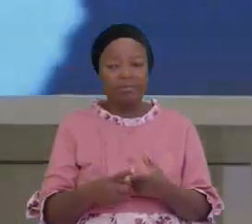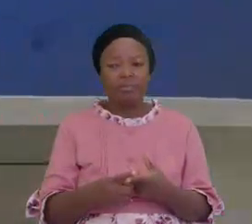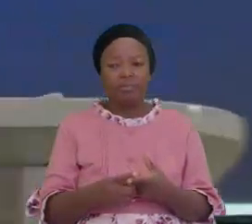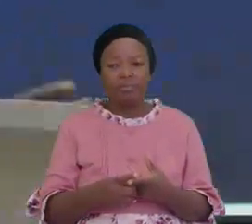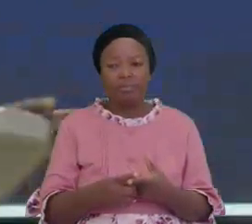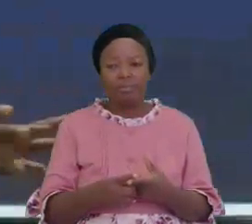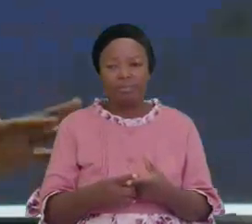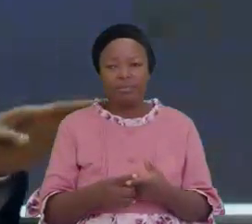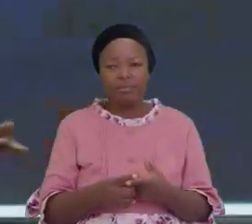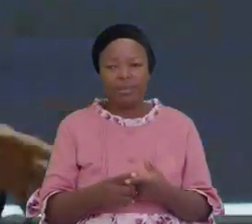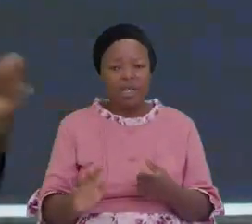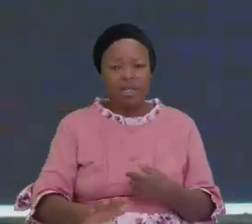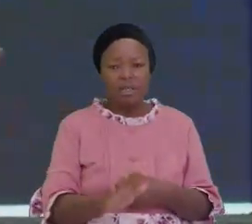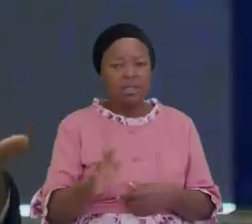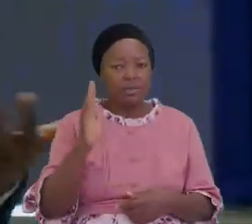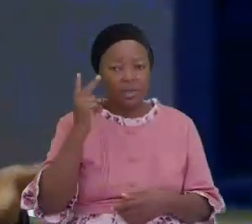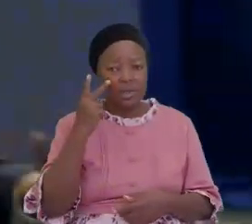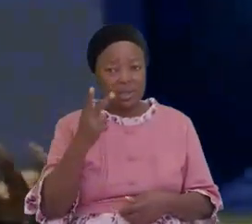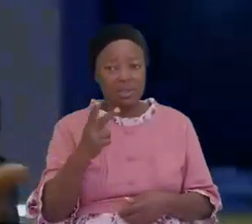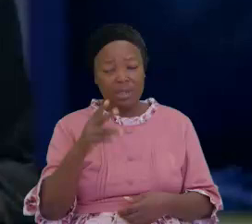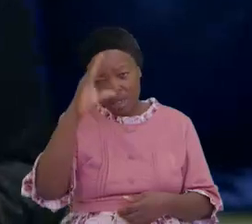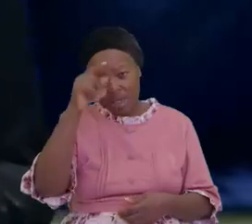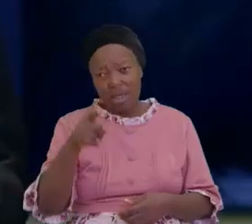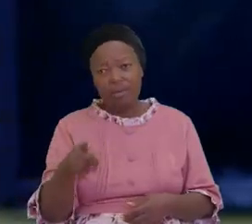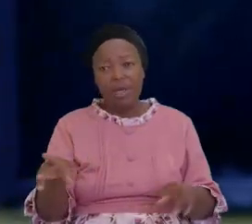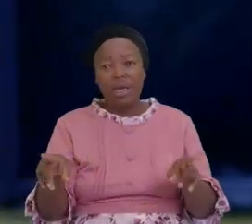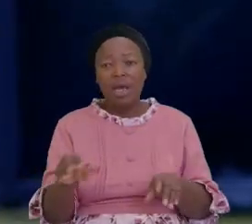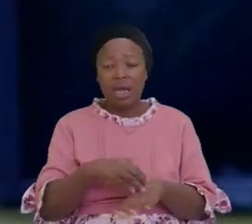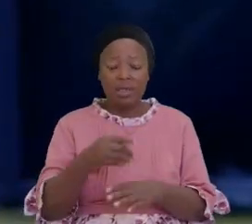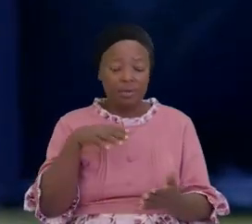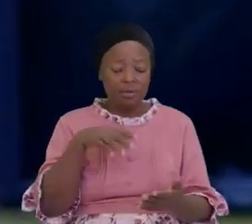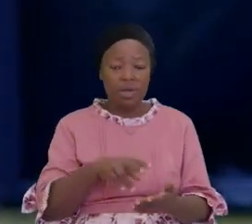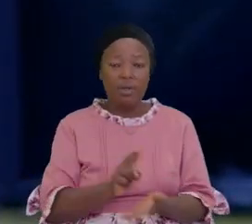they will see me at the university because I was still lecturing.